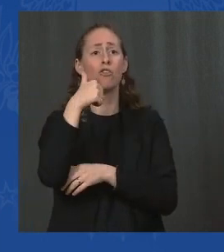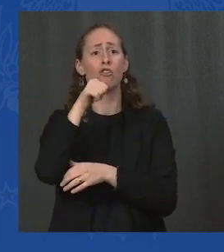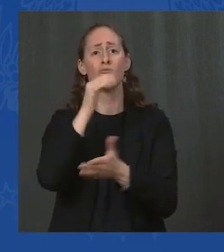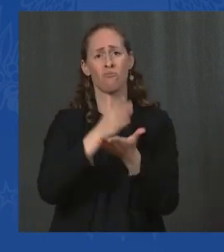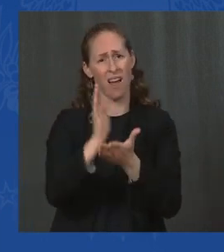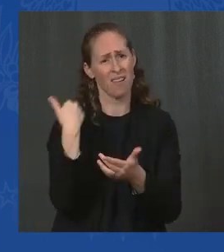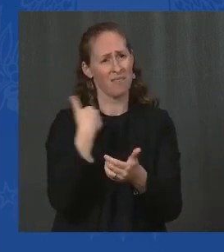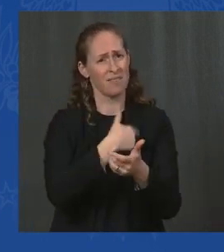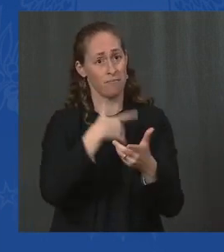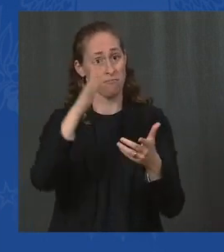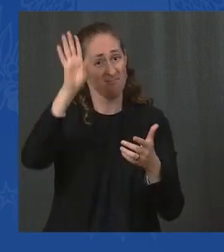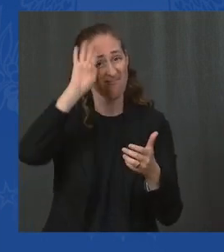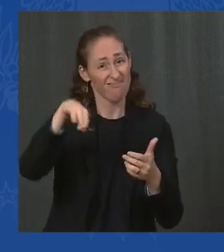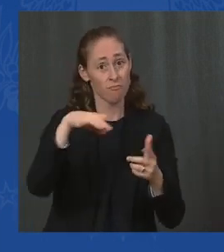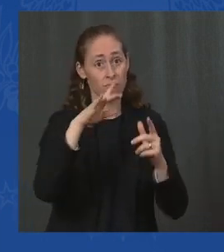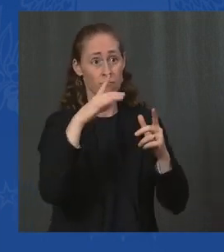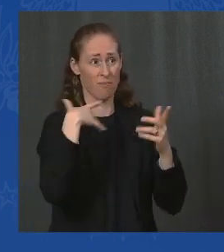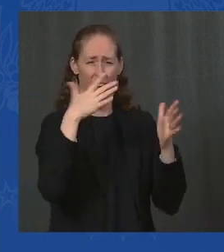globe.